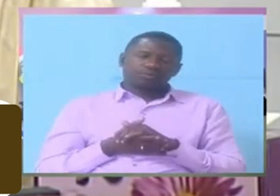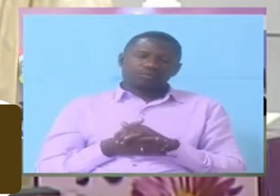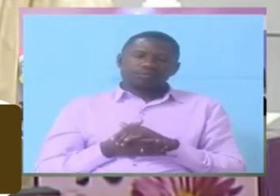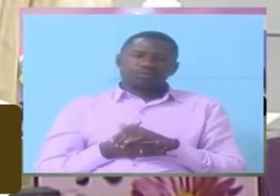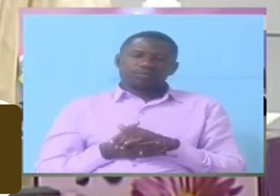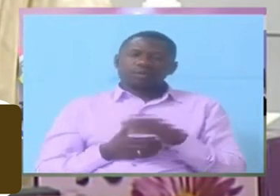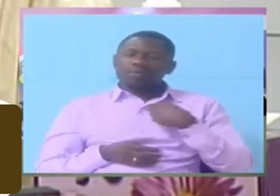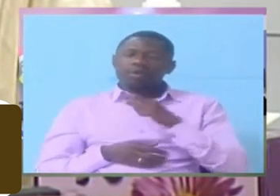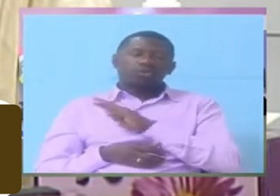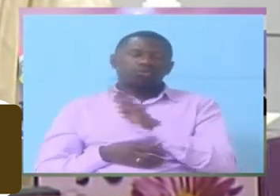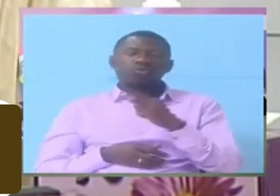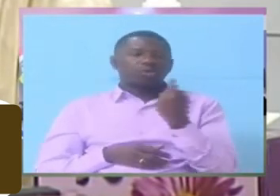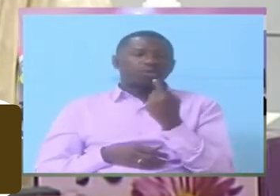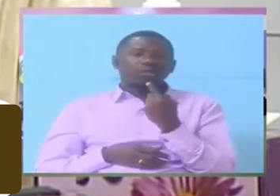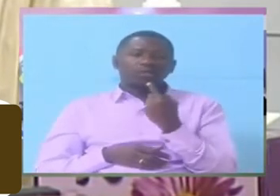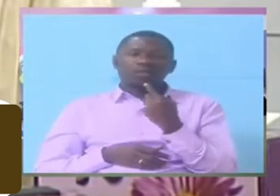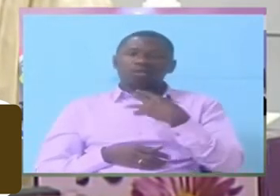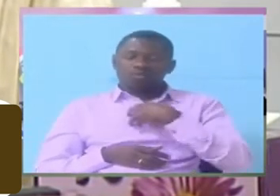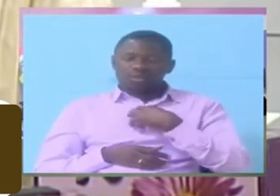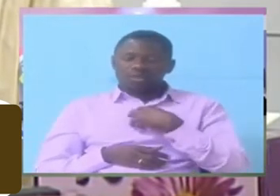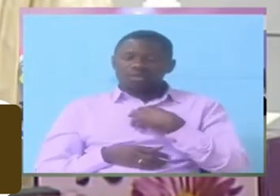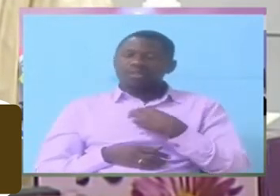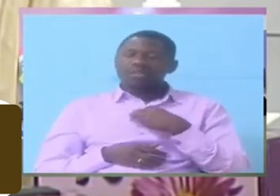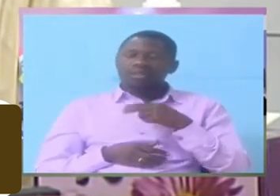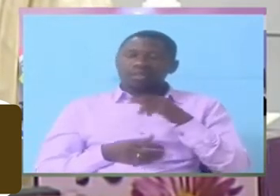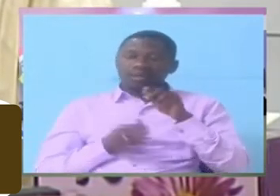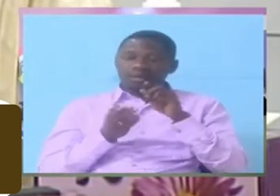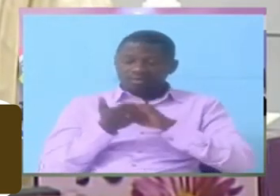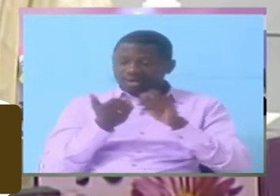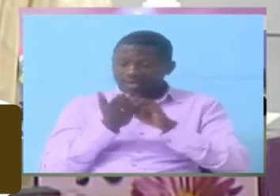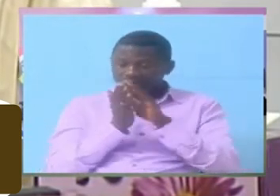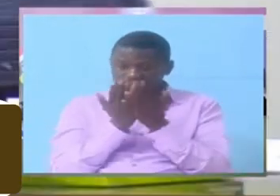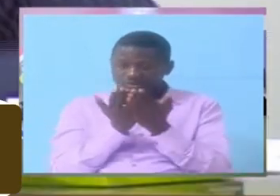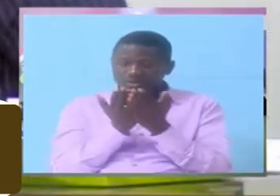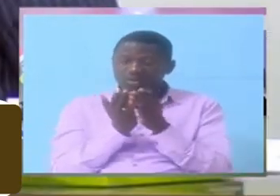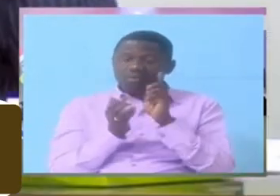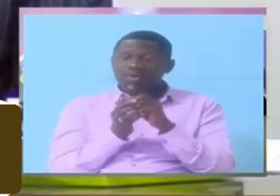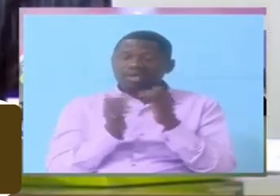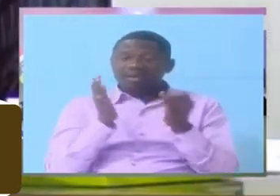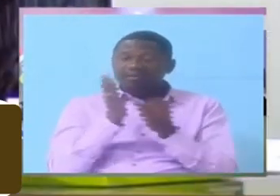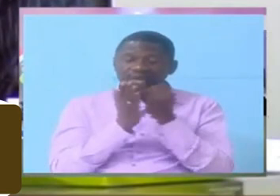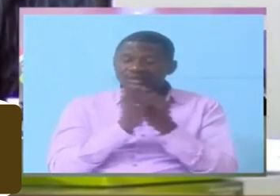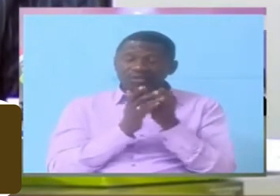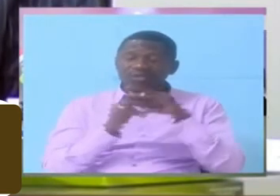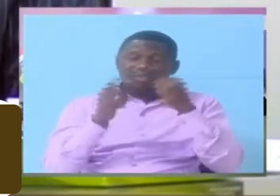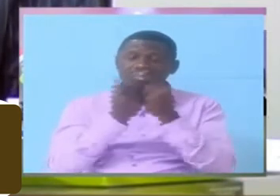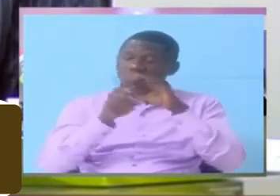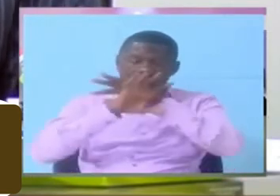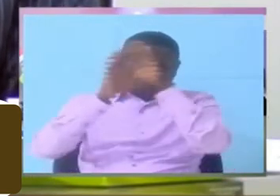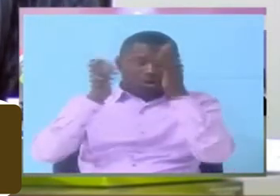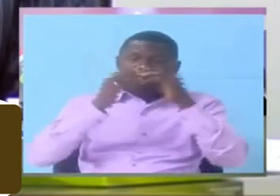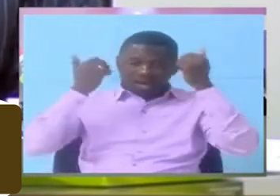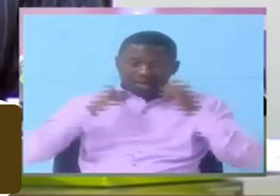I request for an investigation report on the matter. Man diary nyen dam man kaninde hani kisi kisi ko lu melu keta ko